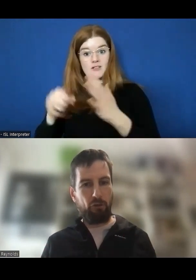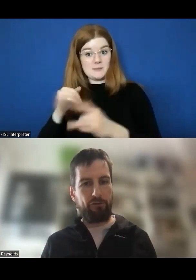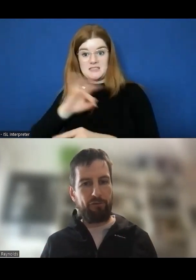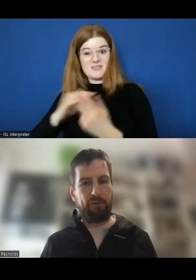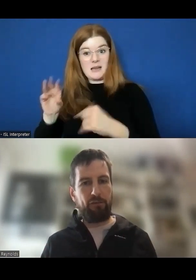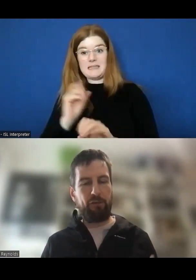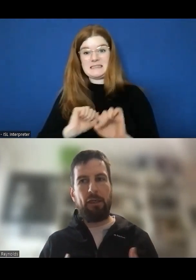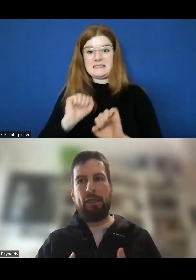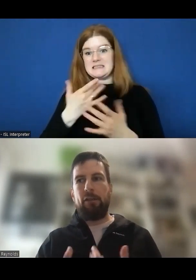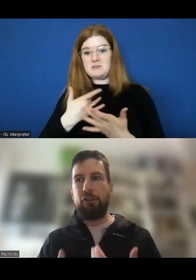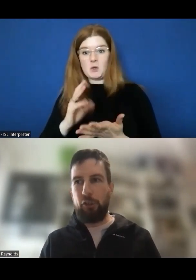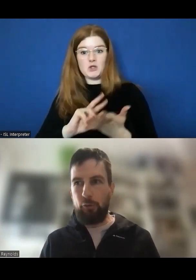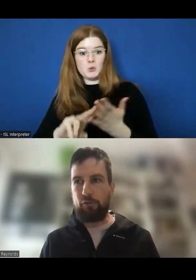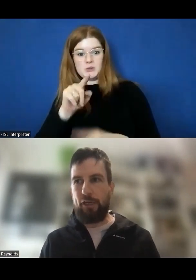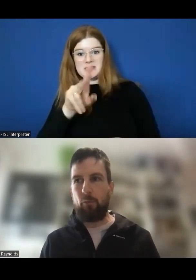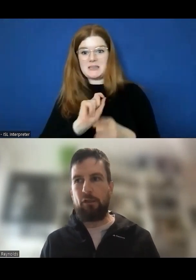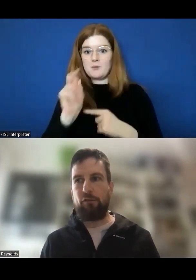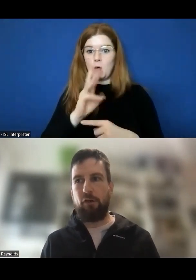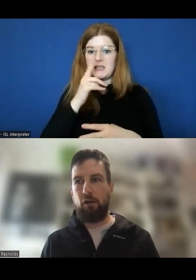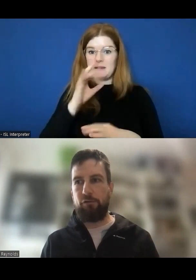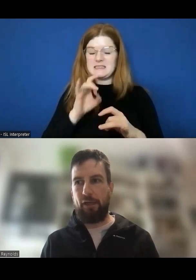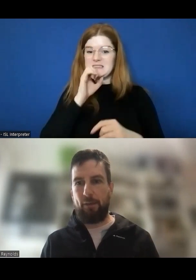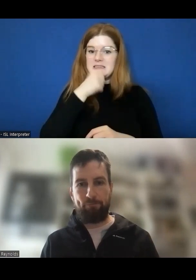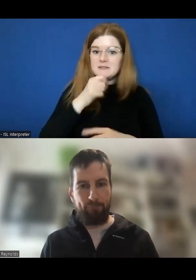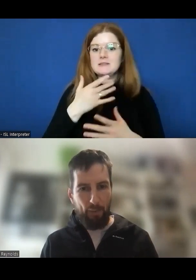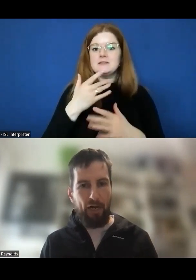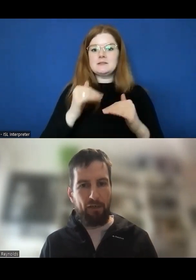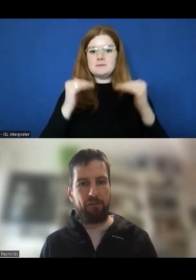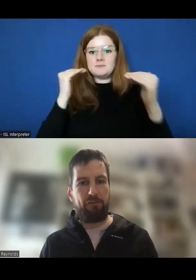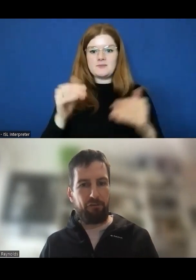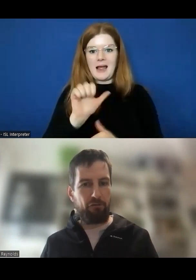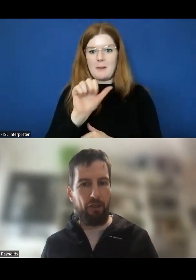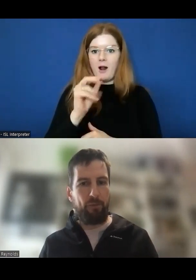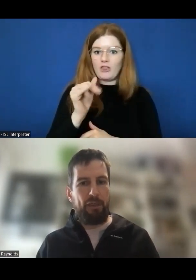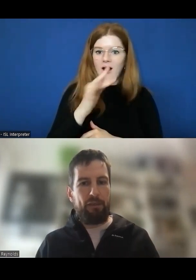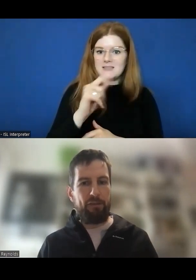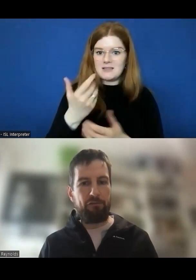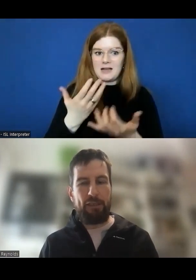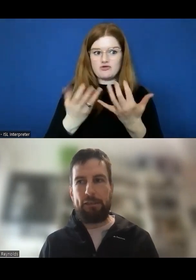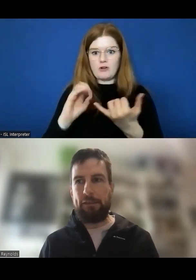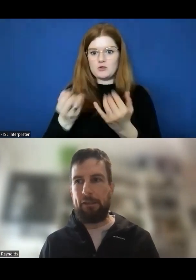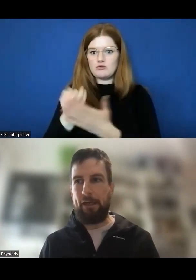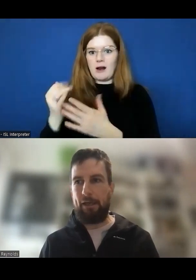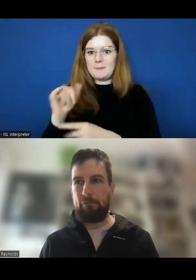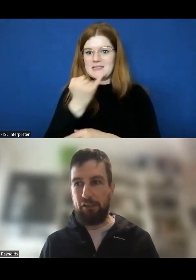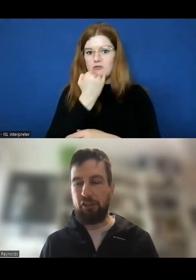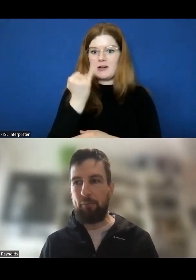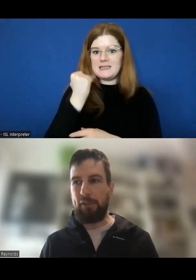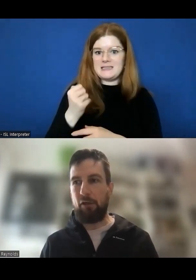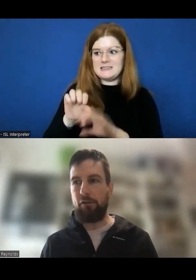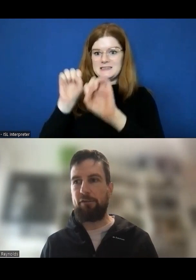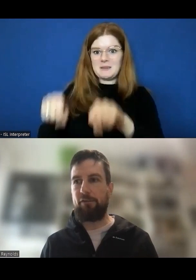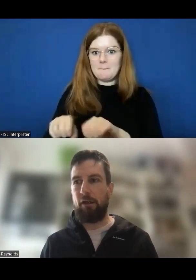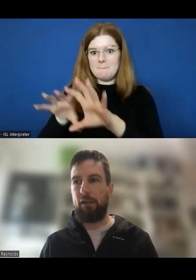were reluctant still to use the framework of apartheid to describe the Israeli